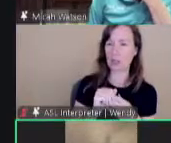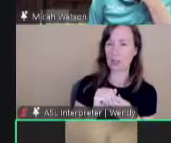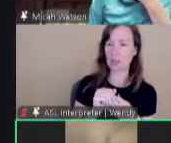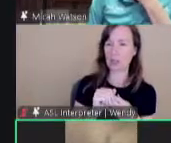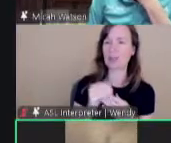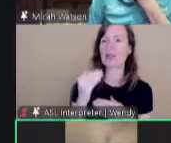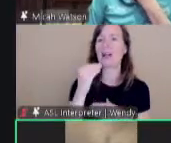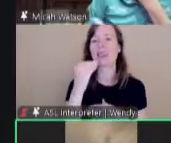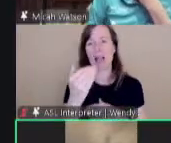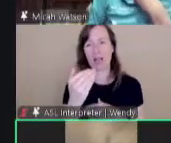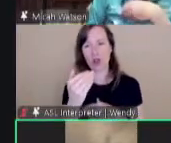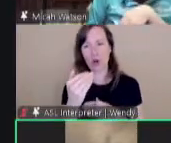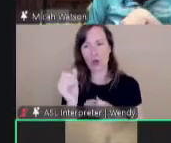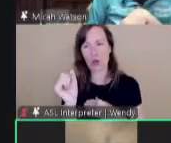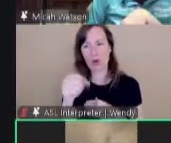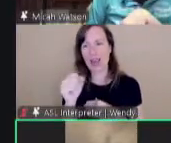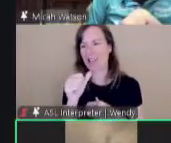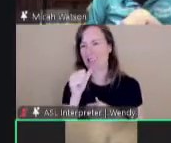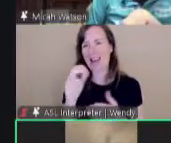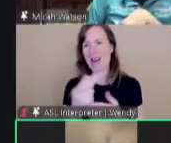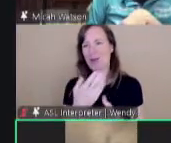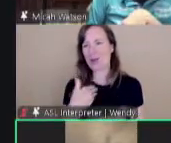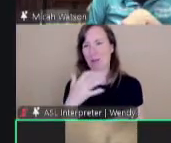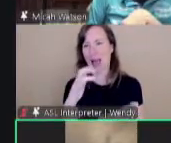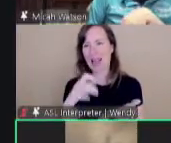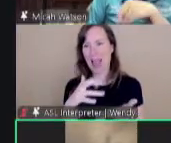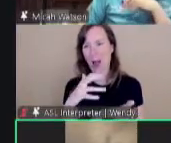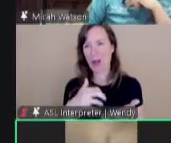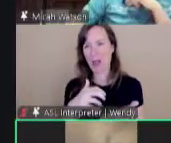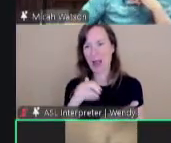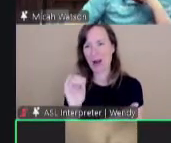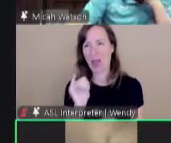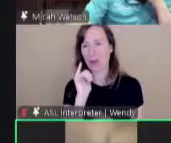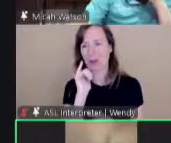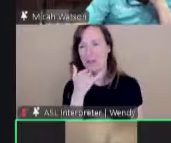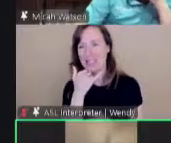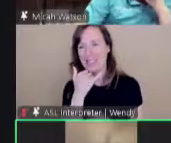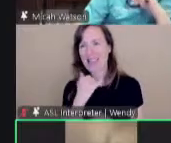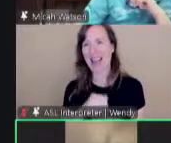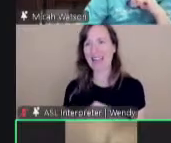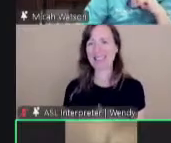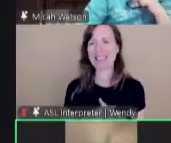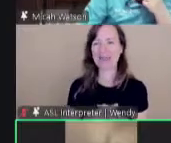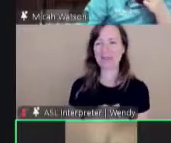Thank you very much. I didn't use my calculator, which was a mistake.